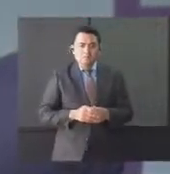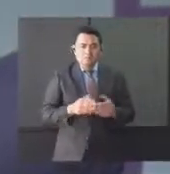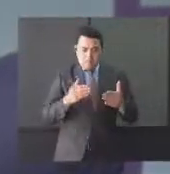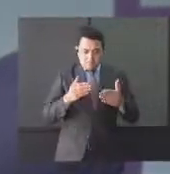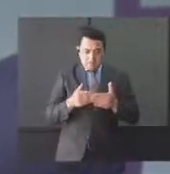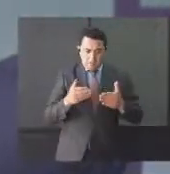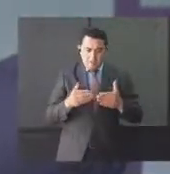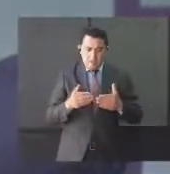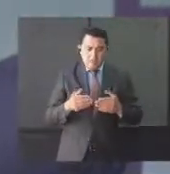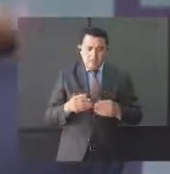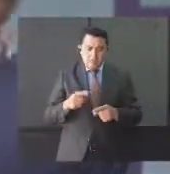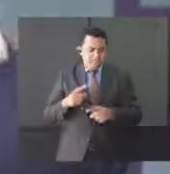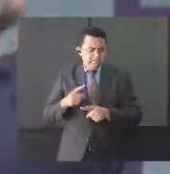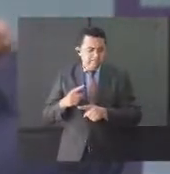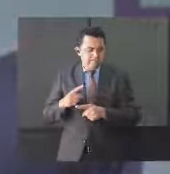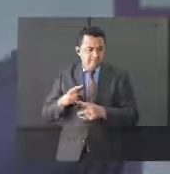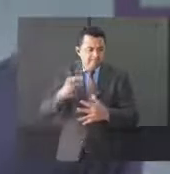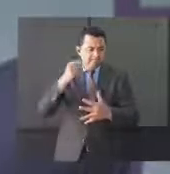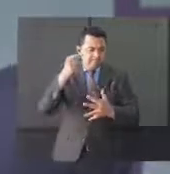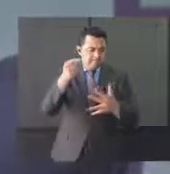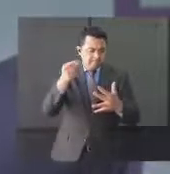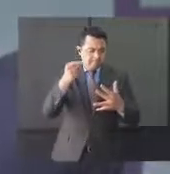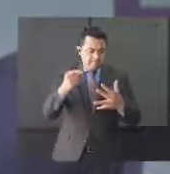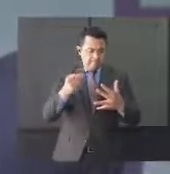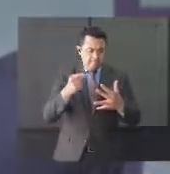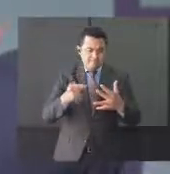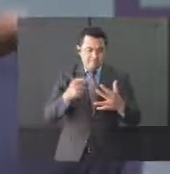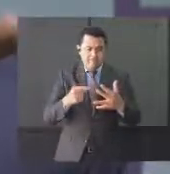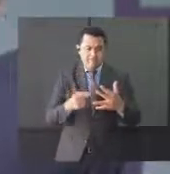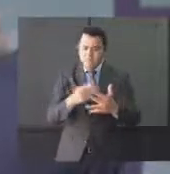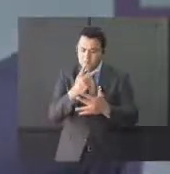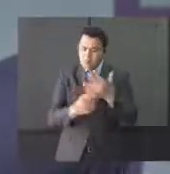that we have developed throughout these